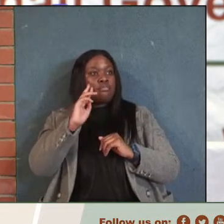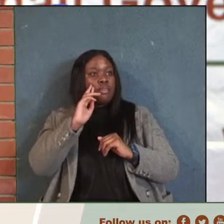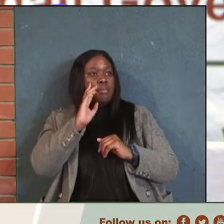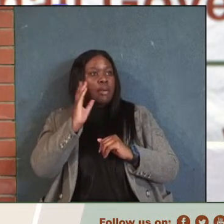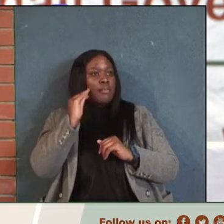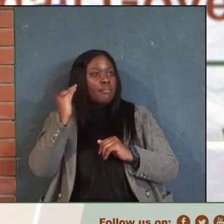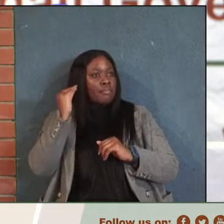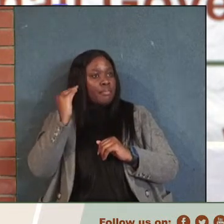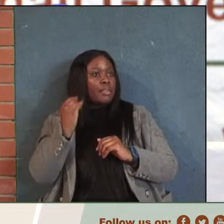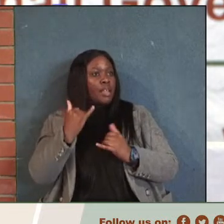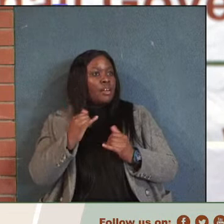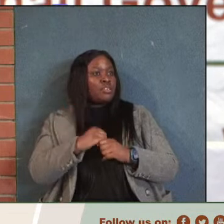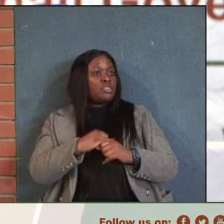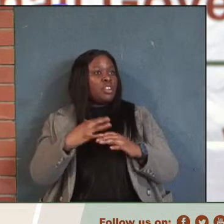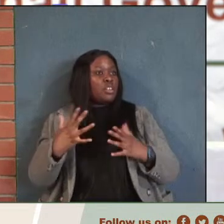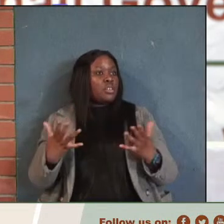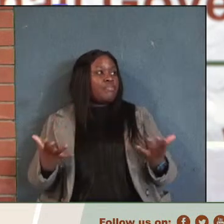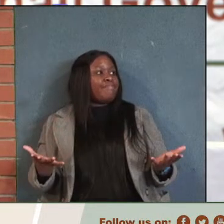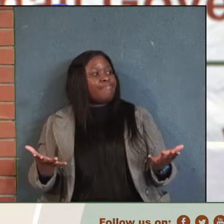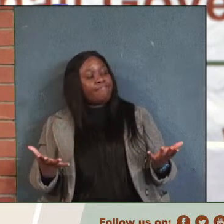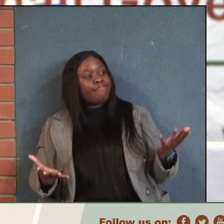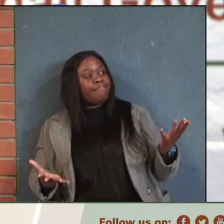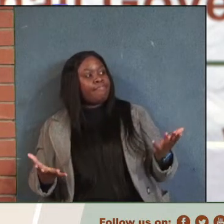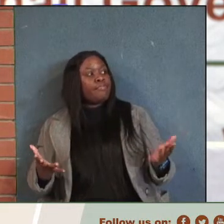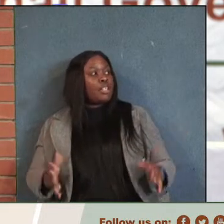Where do I start?